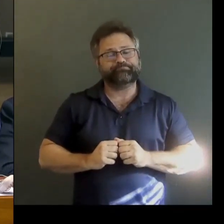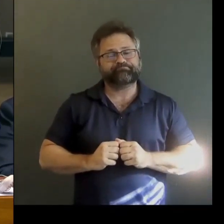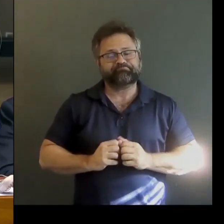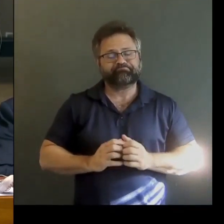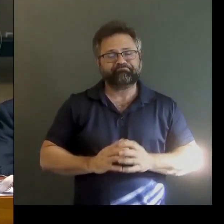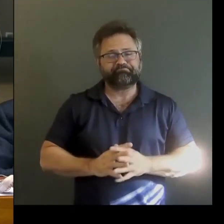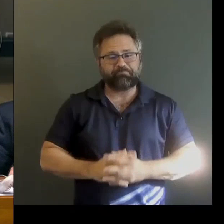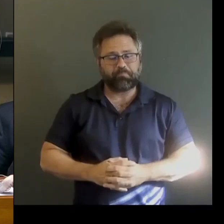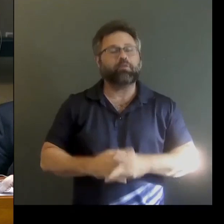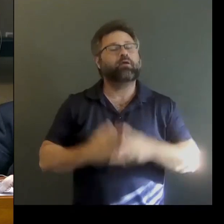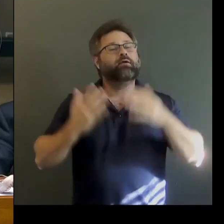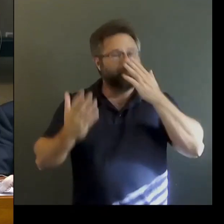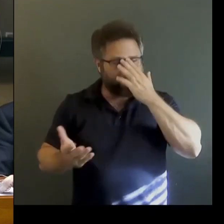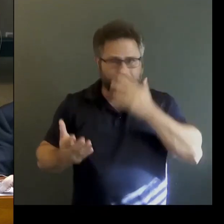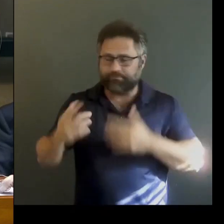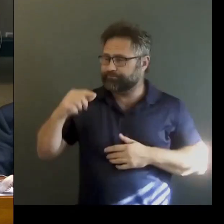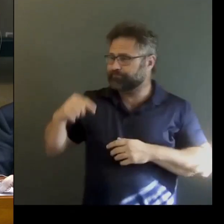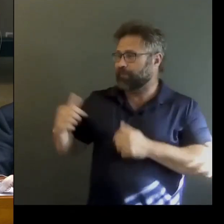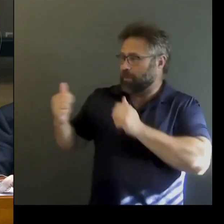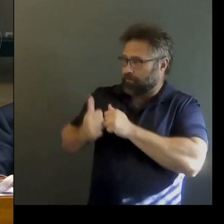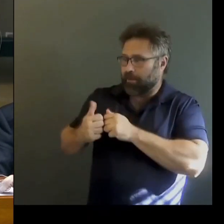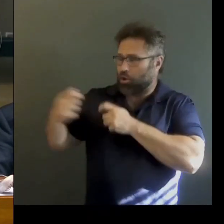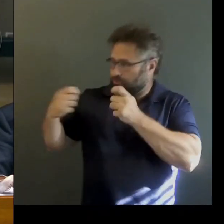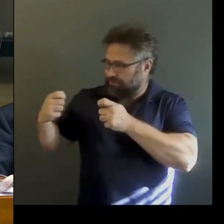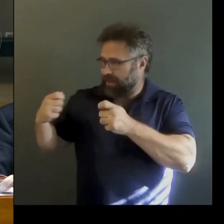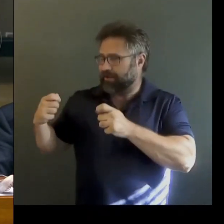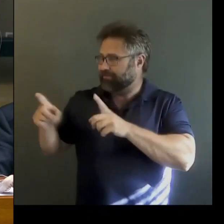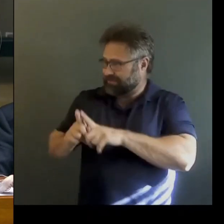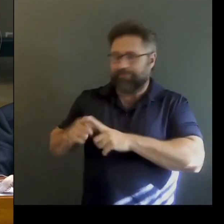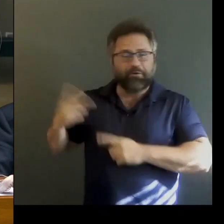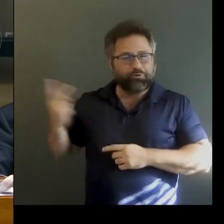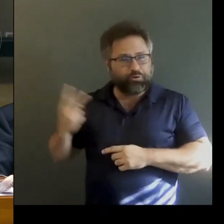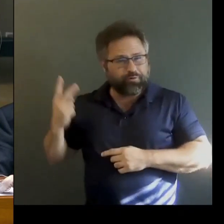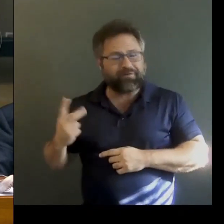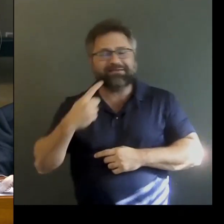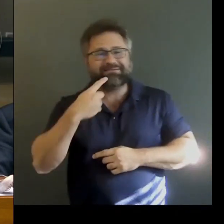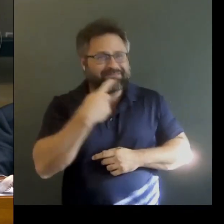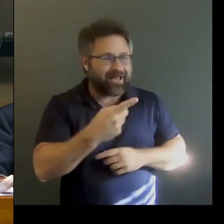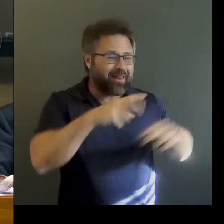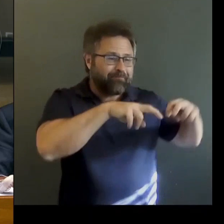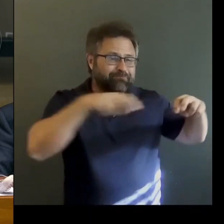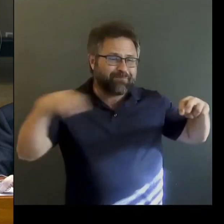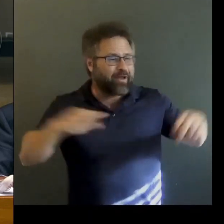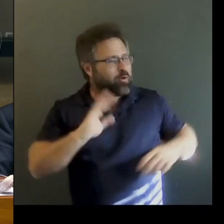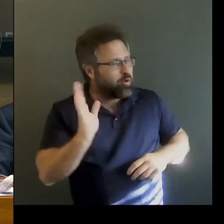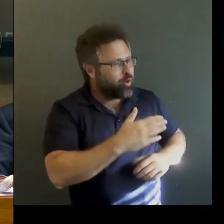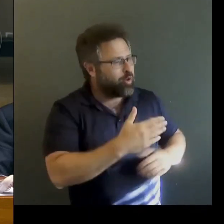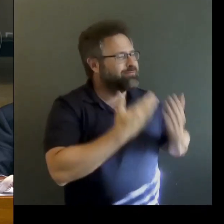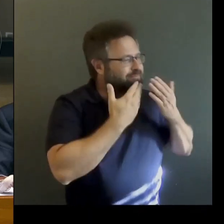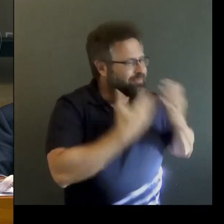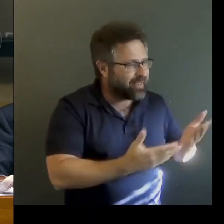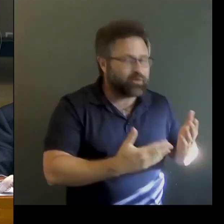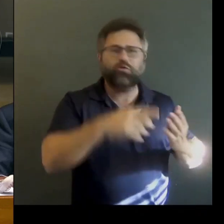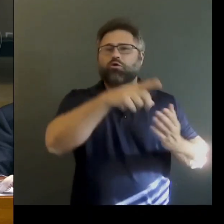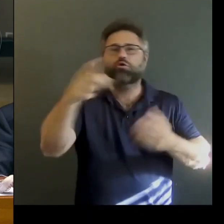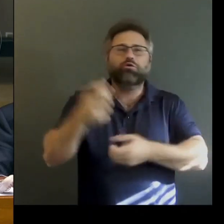On behalf of my fellow co-chair, Dr. Muhammad Ali Lutfi, I would like to thank all our distinguished panelists, all delegates and participants from the